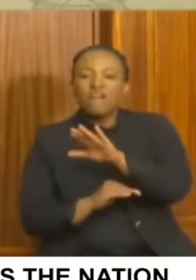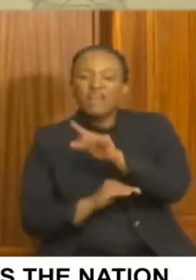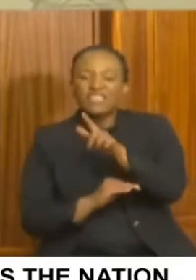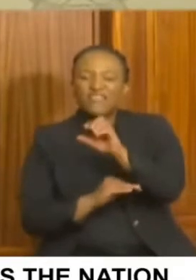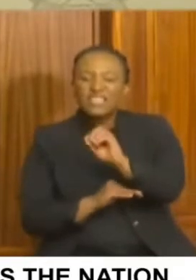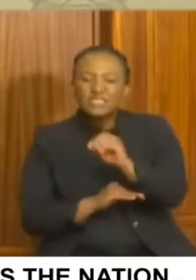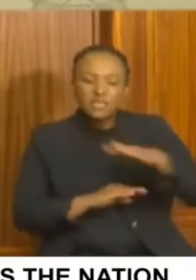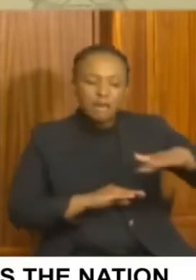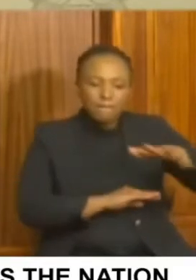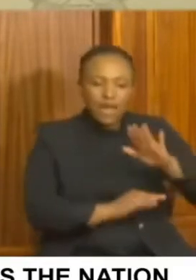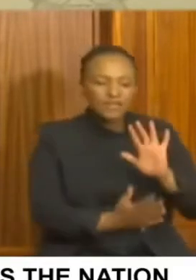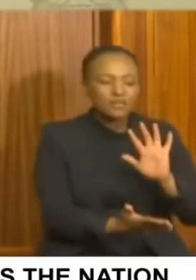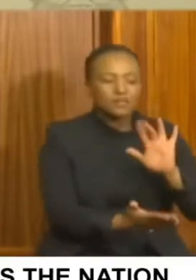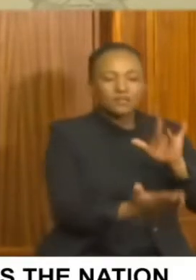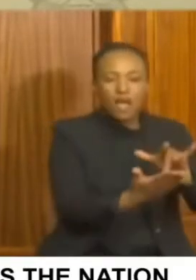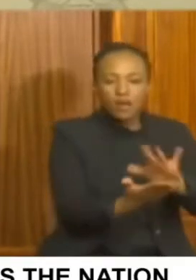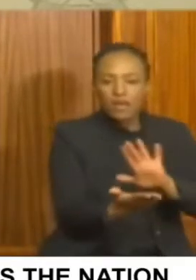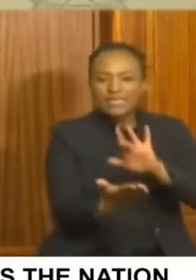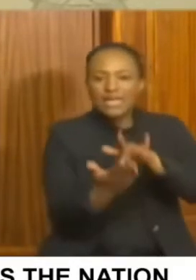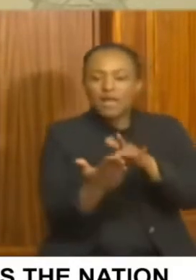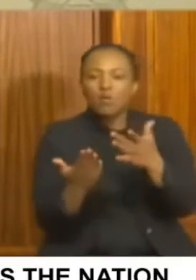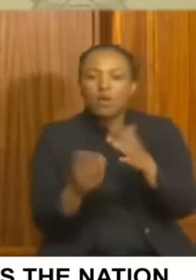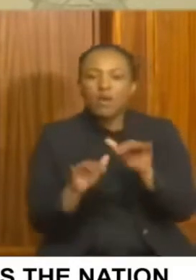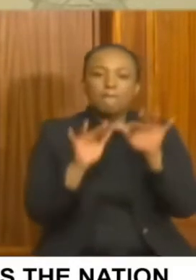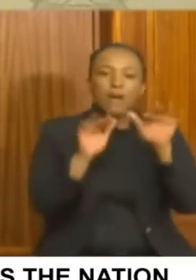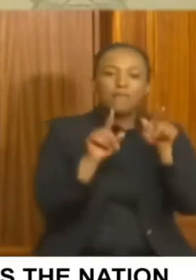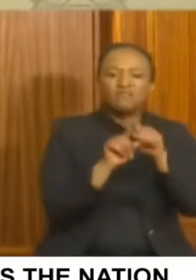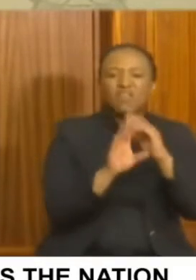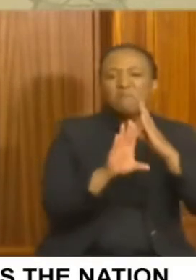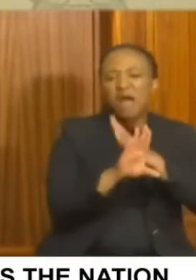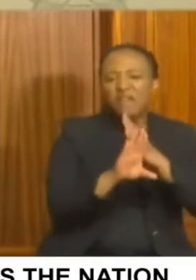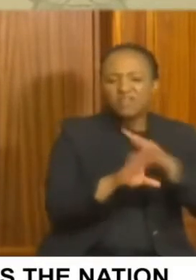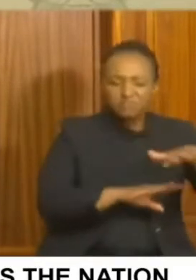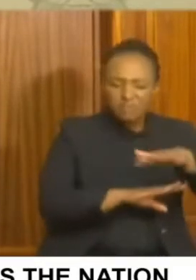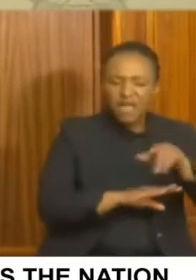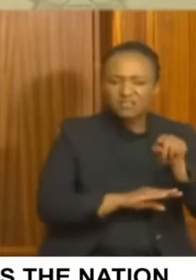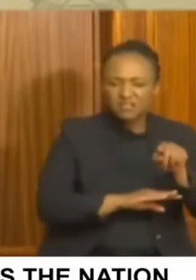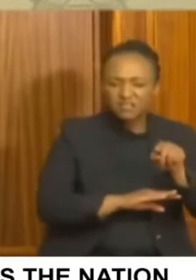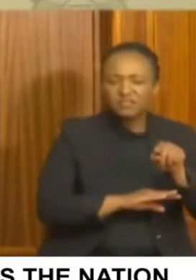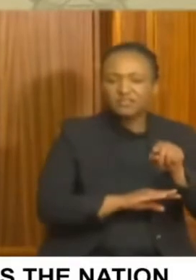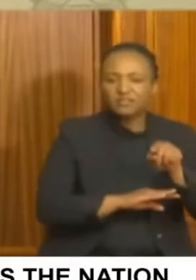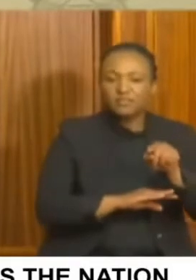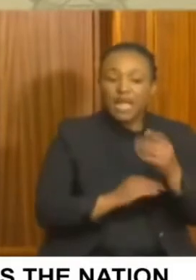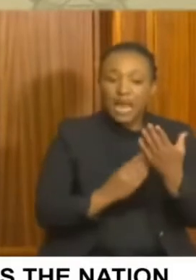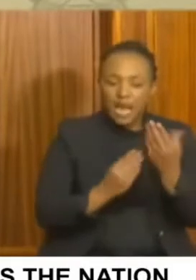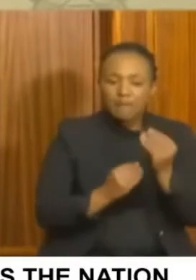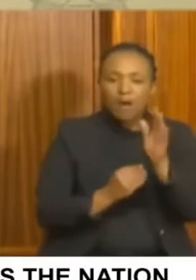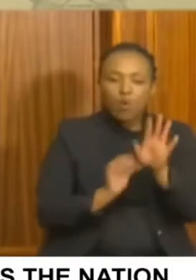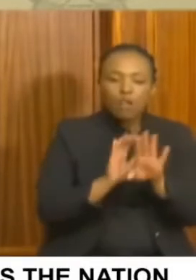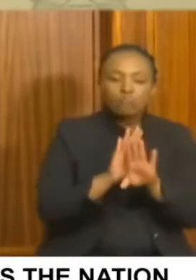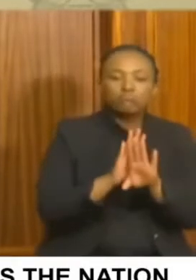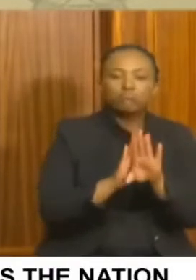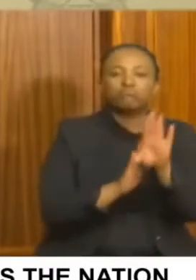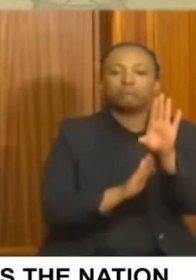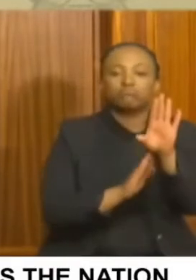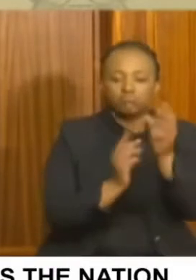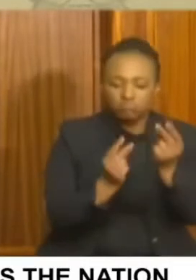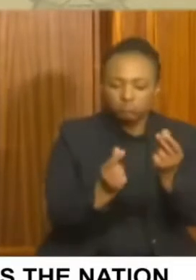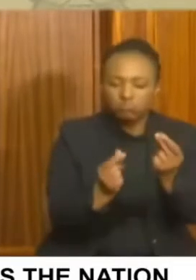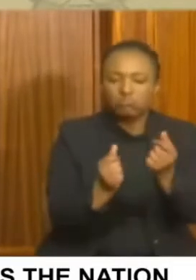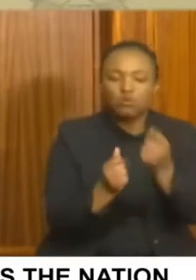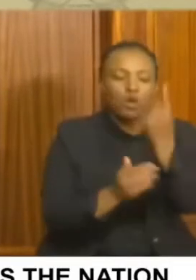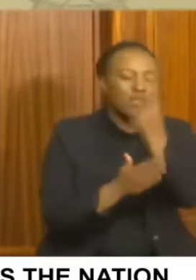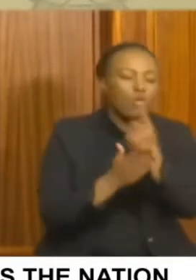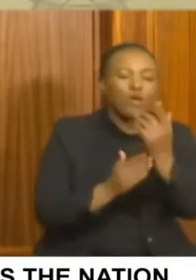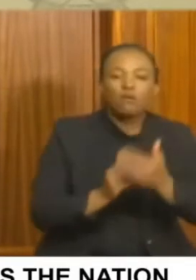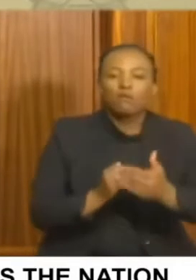sites in the public and private sector. This number will grow rapidly in the weeks to come. Oh, of